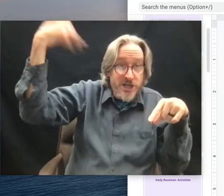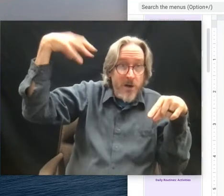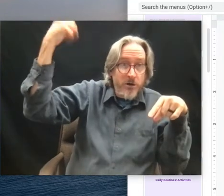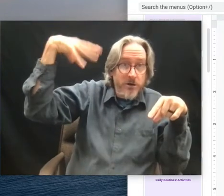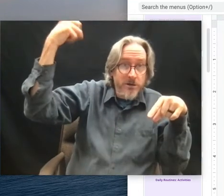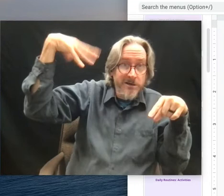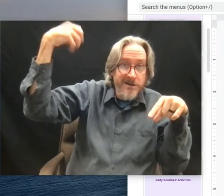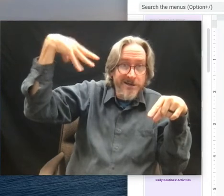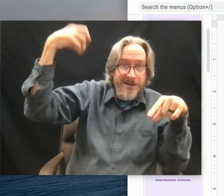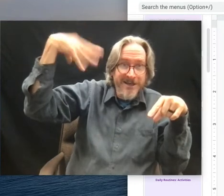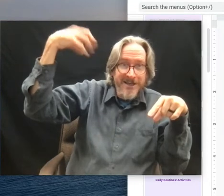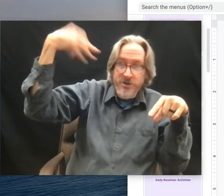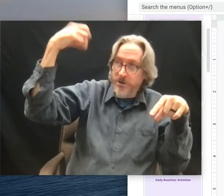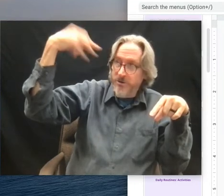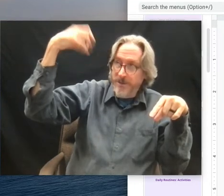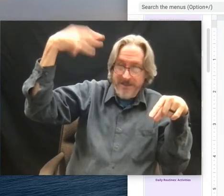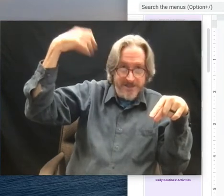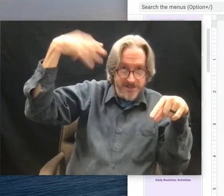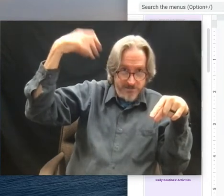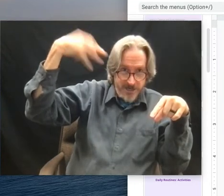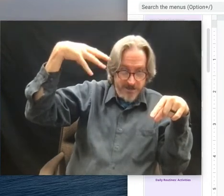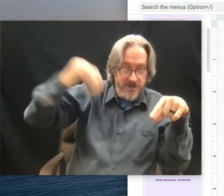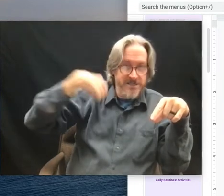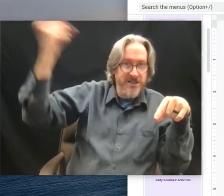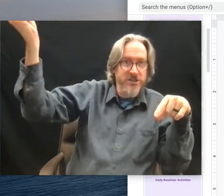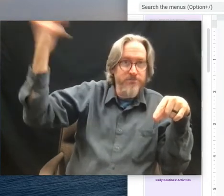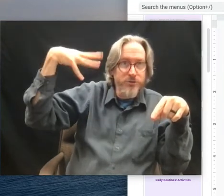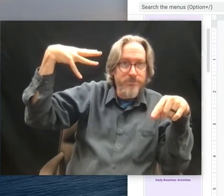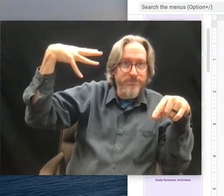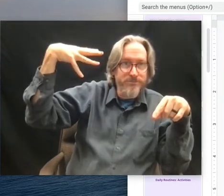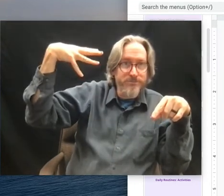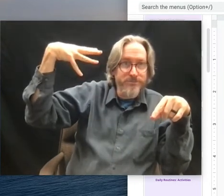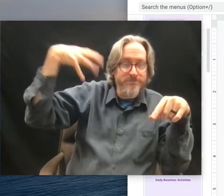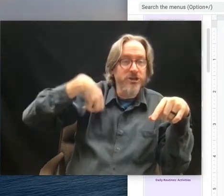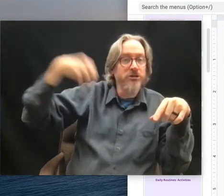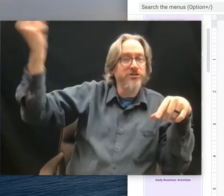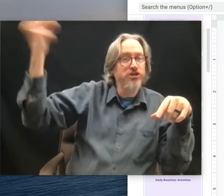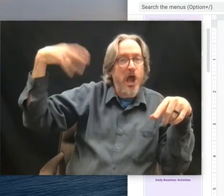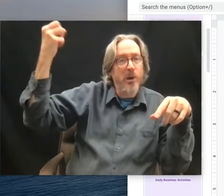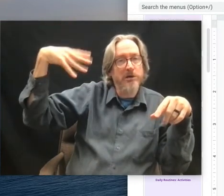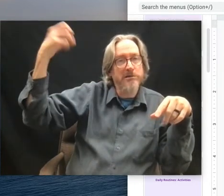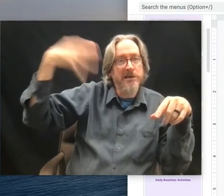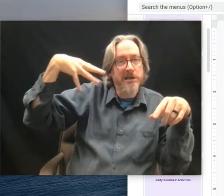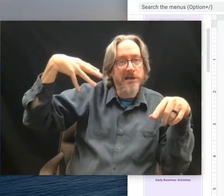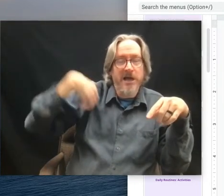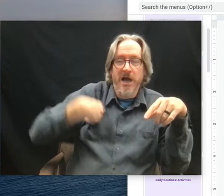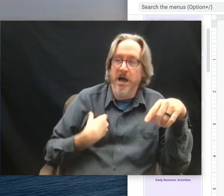Now shower, you want to repeat this, right? It's not just boop.